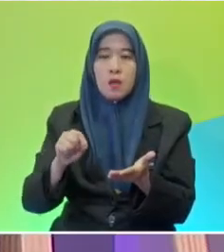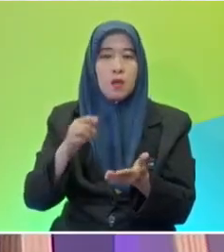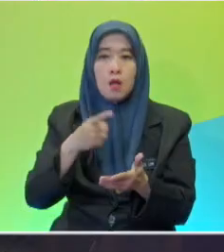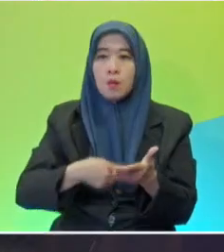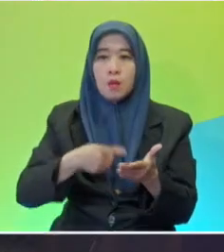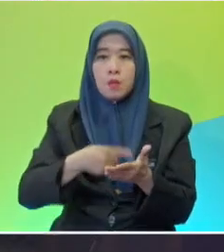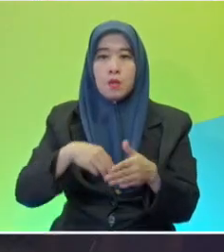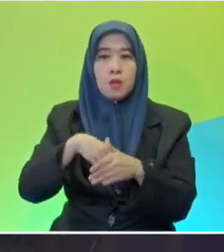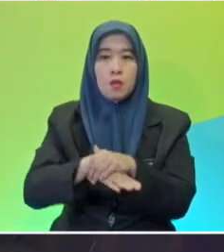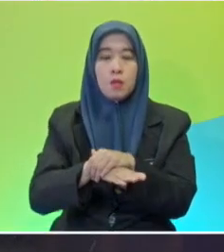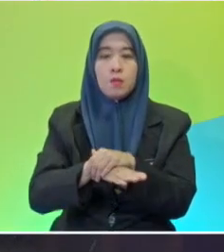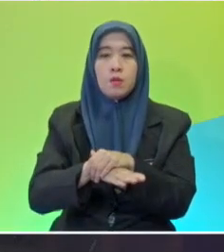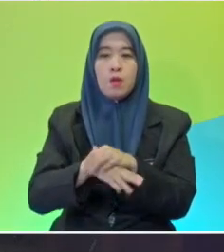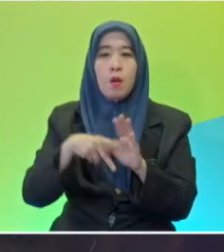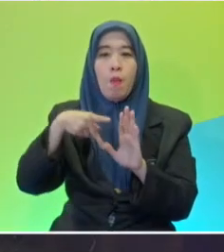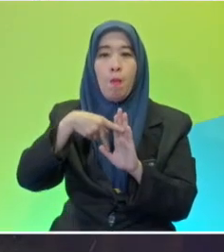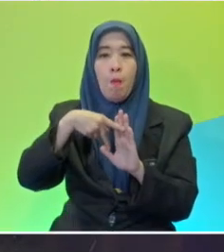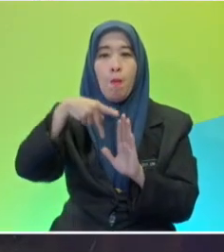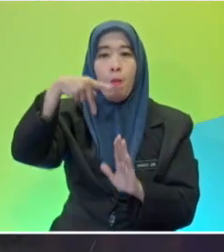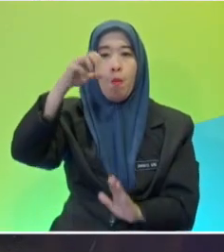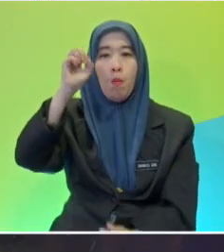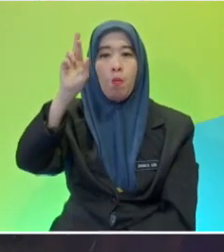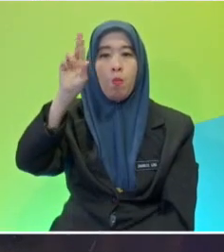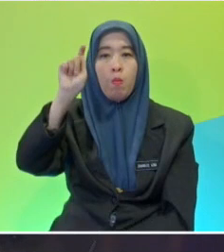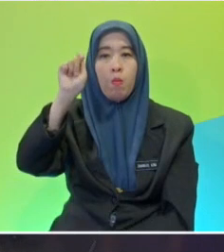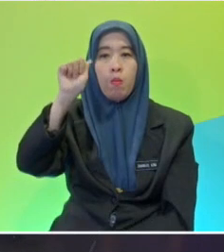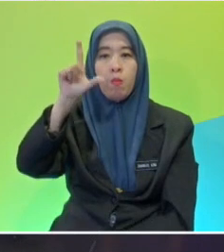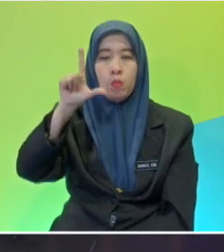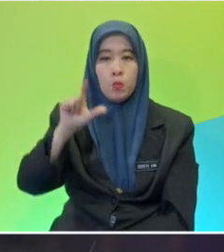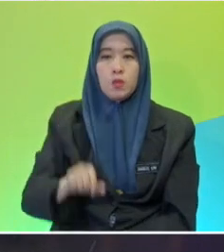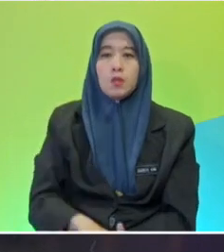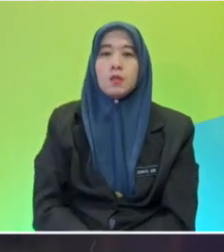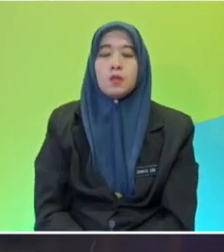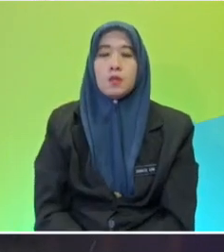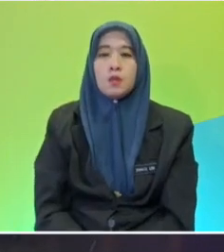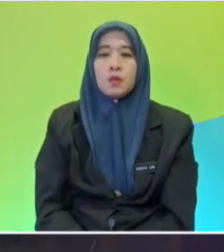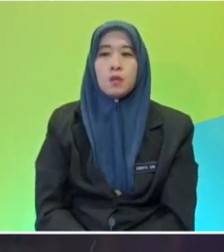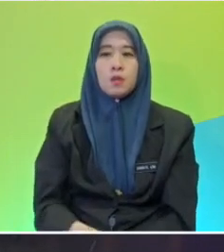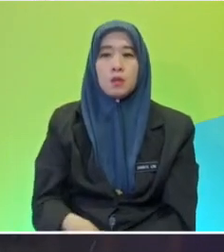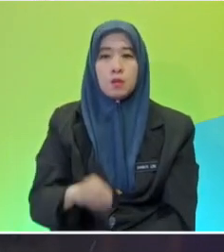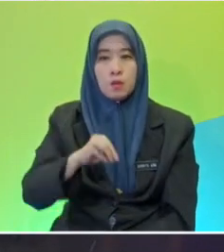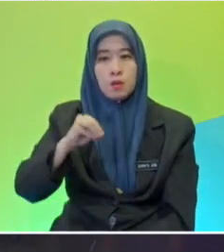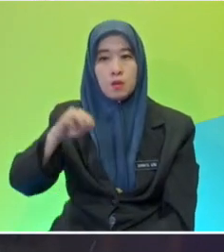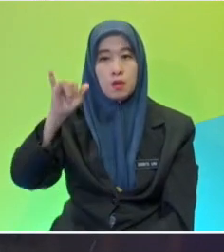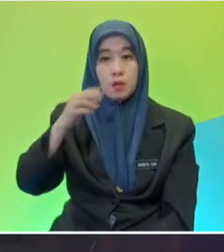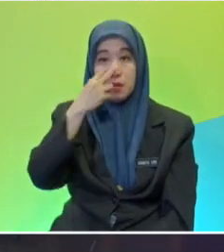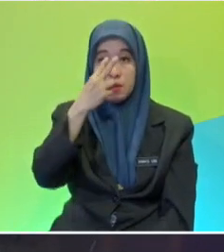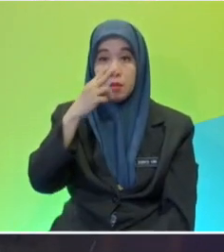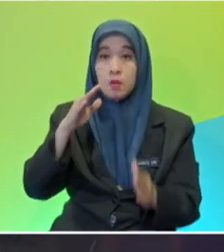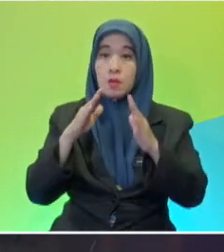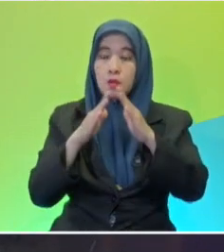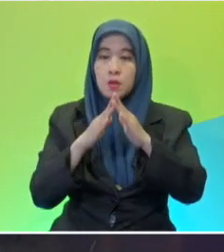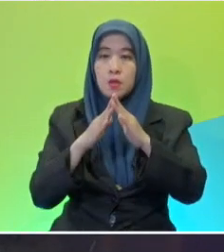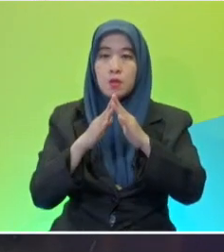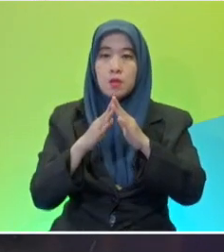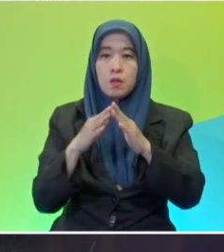there given. All right. Thank you, teacher, again for the wonderful lesson today. And for those of you watching at home, hopefully it has been